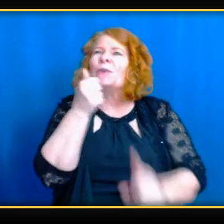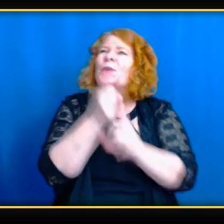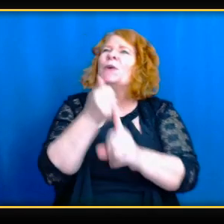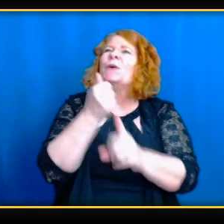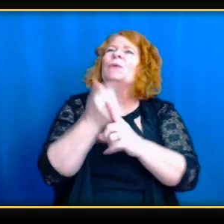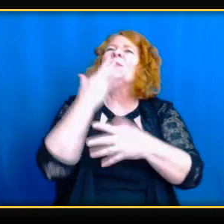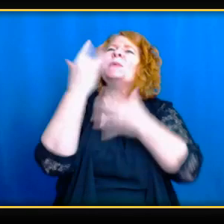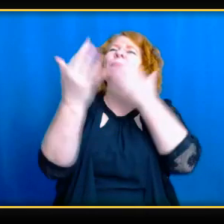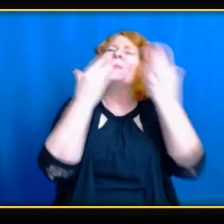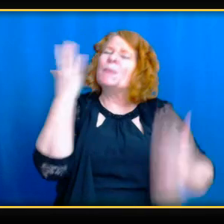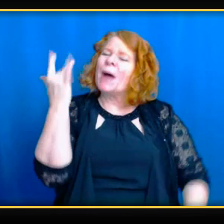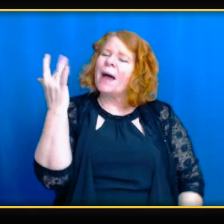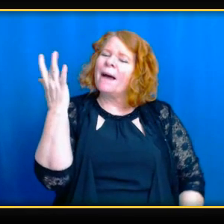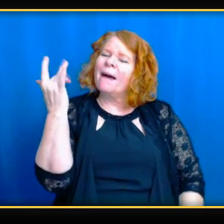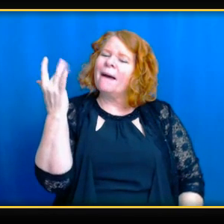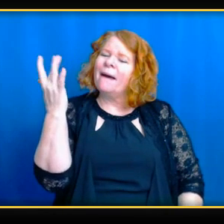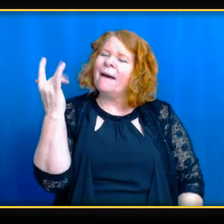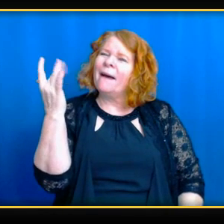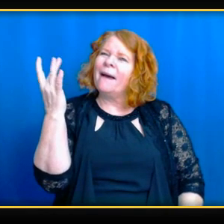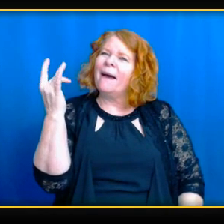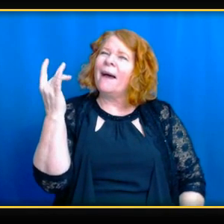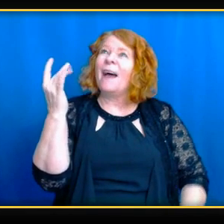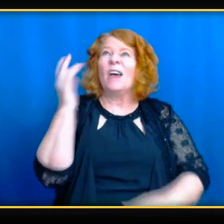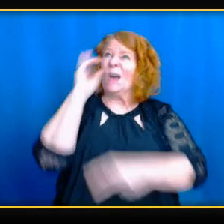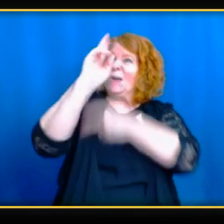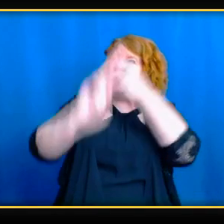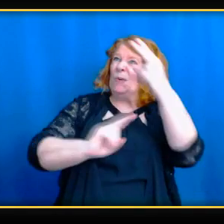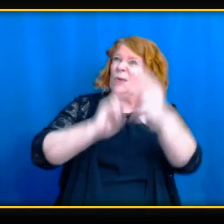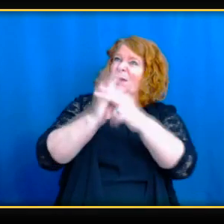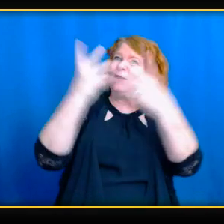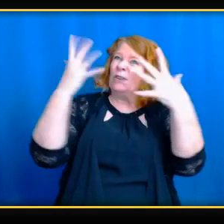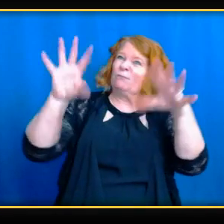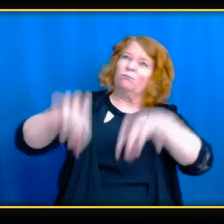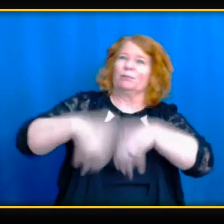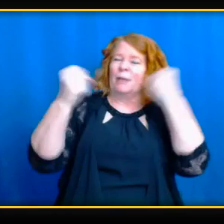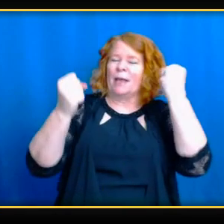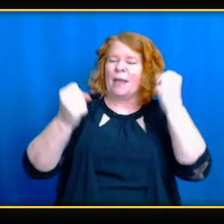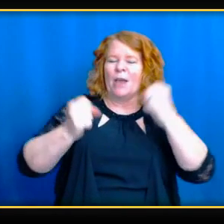sing? Fate has clipped your